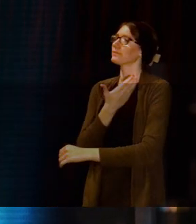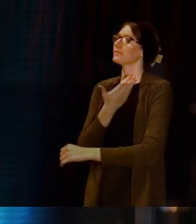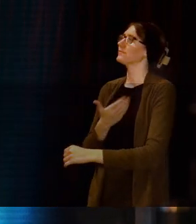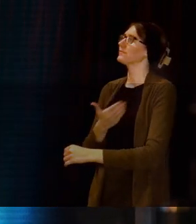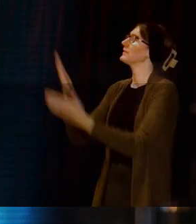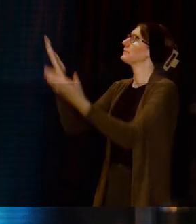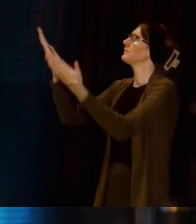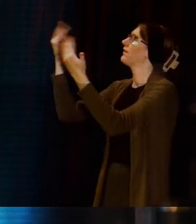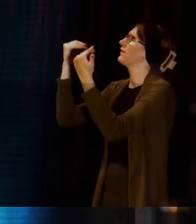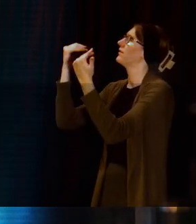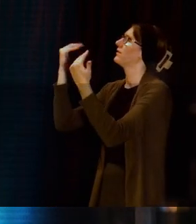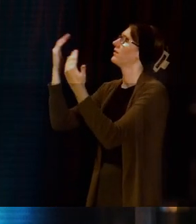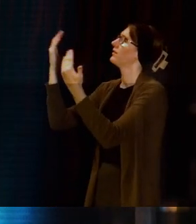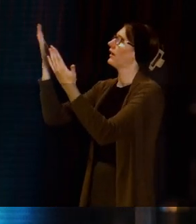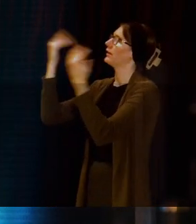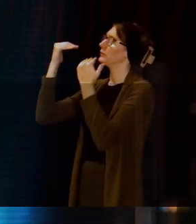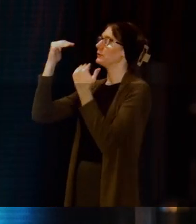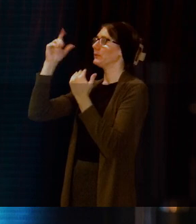Come, O come,